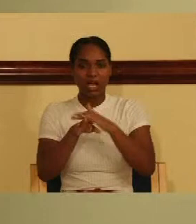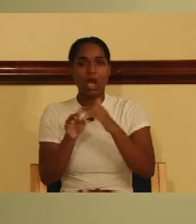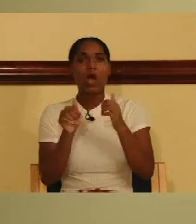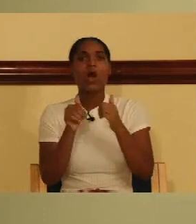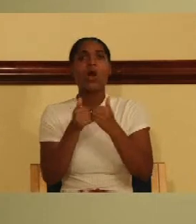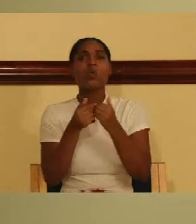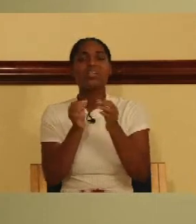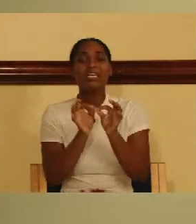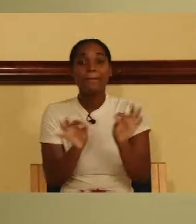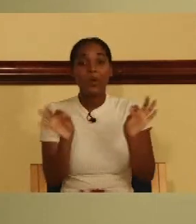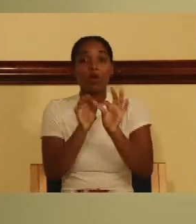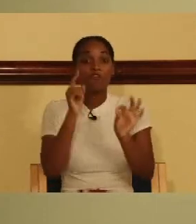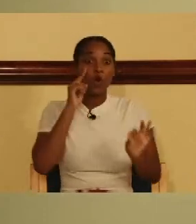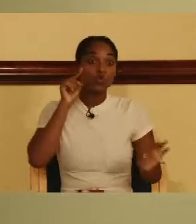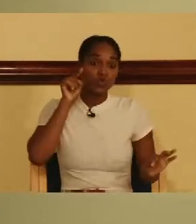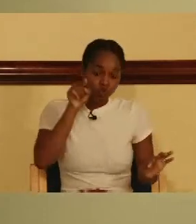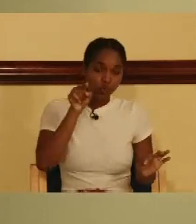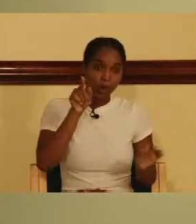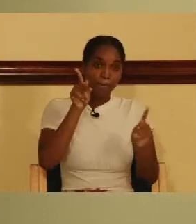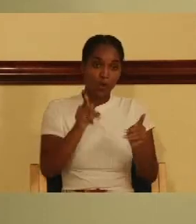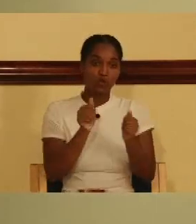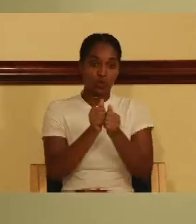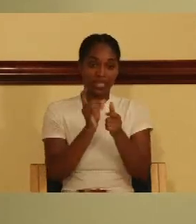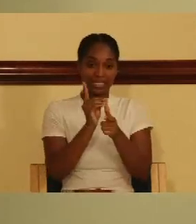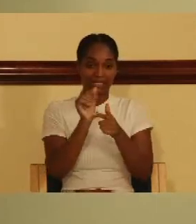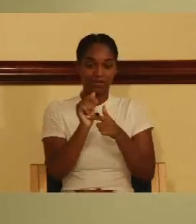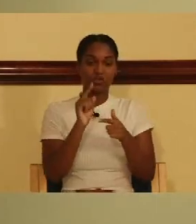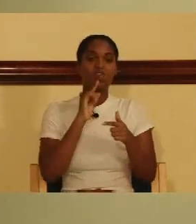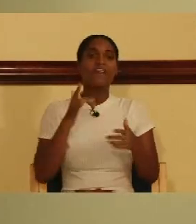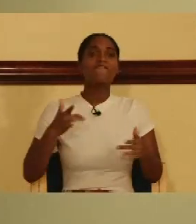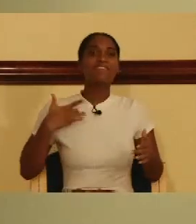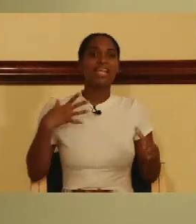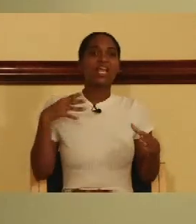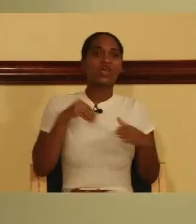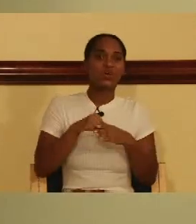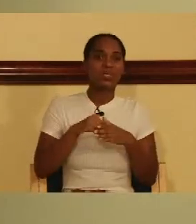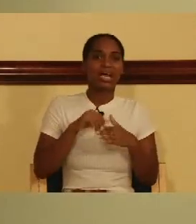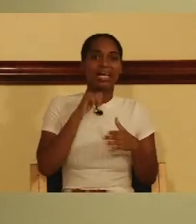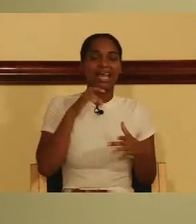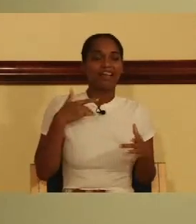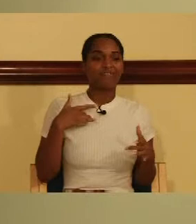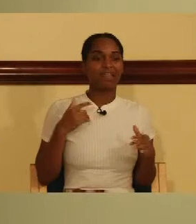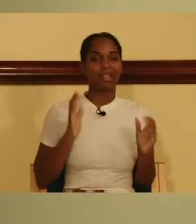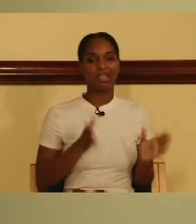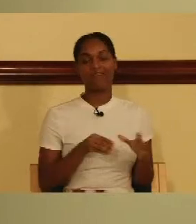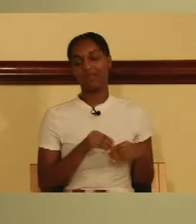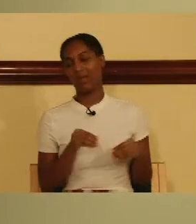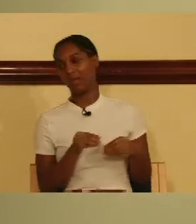for you as a person with disability to feel included and not ostracized in a system?